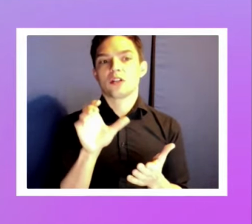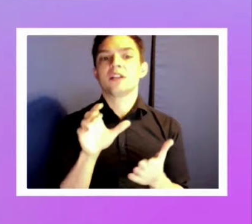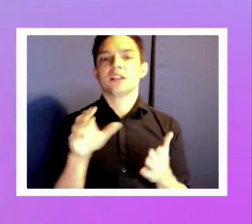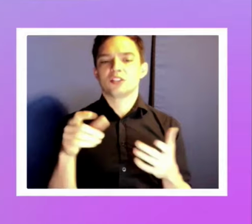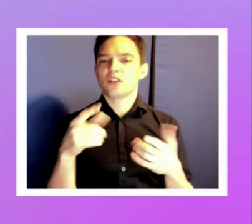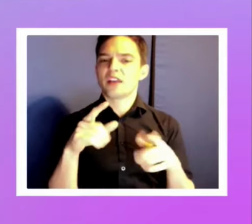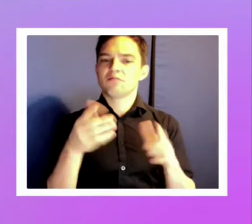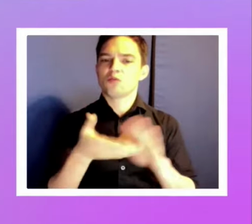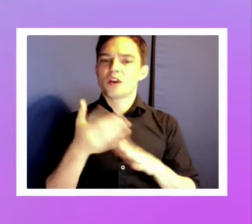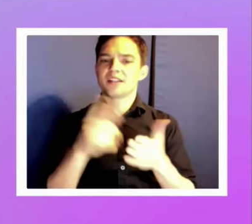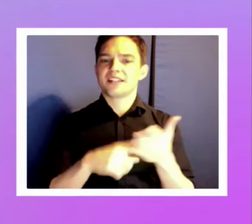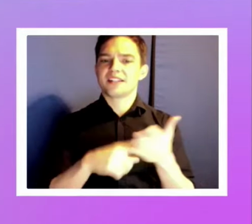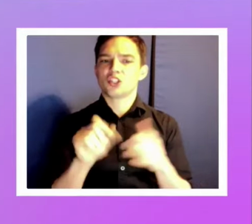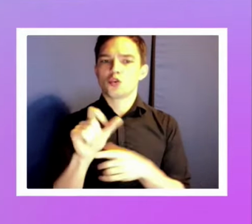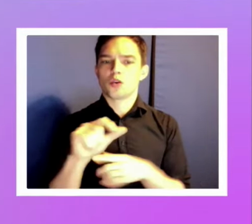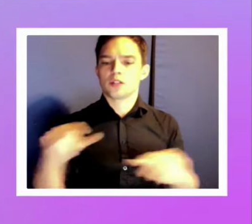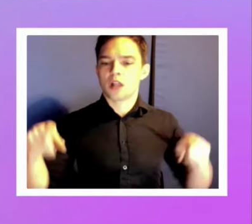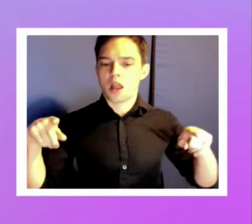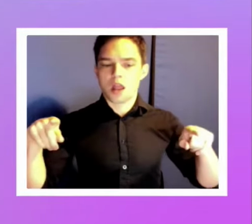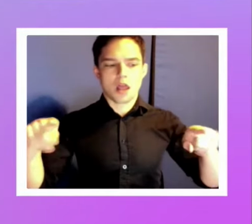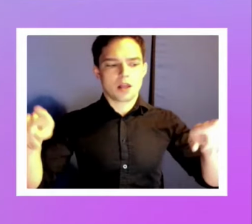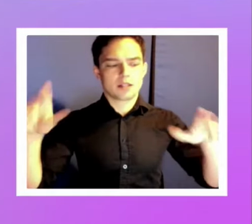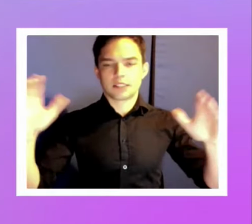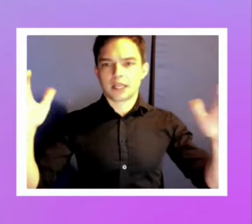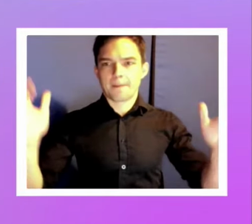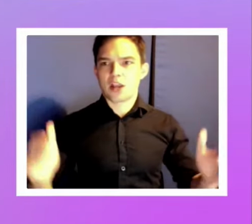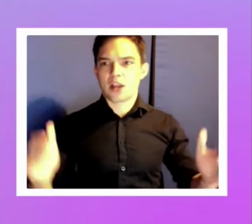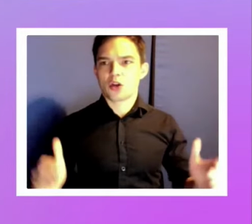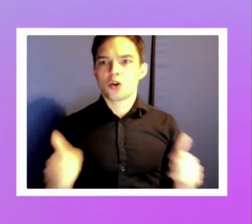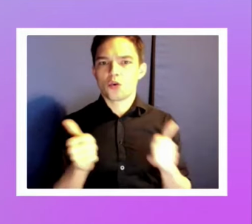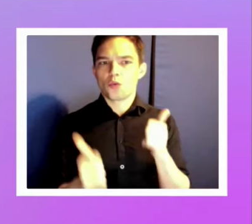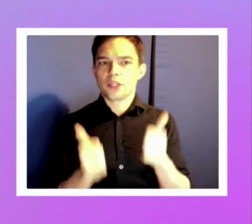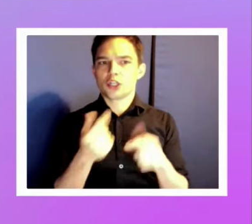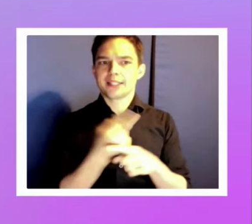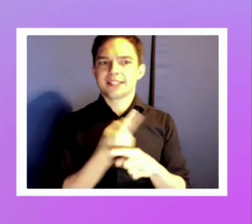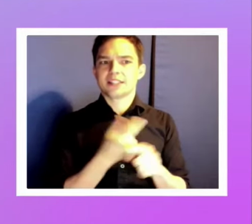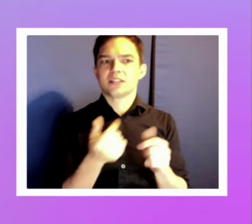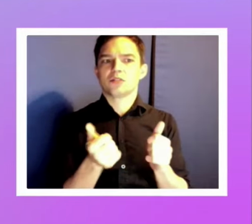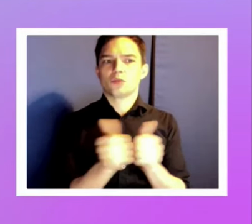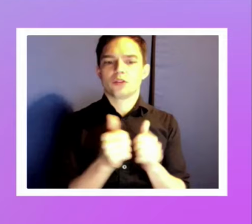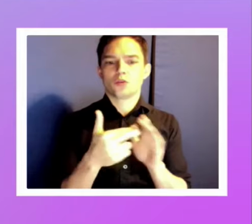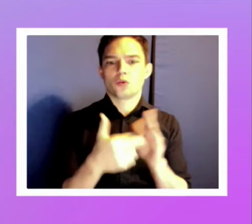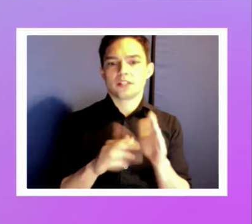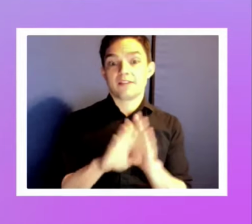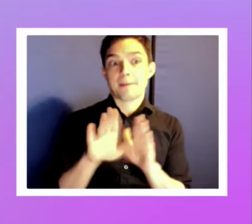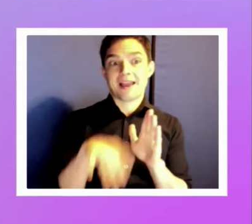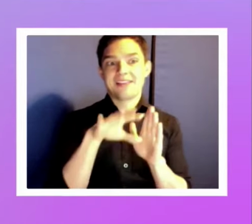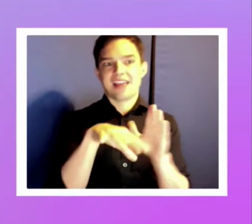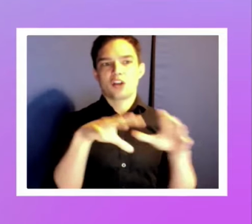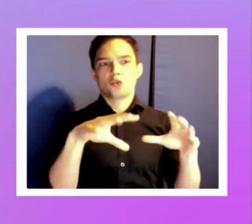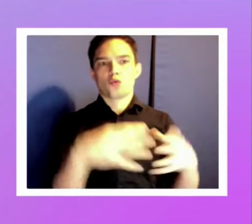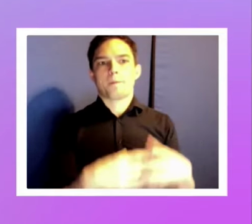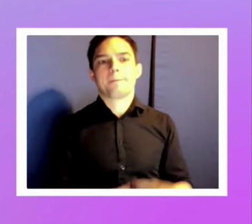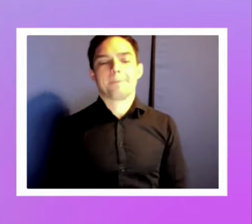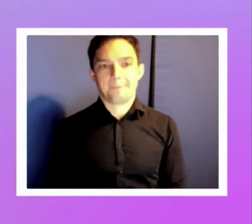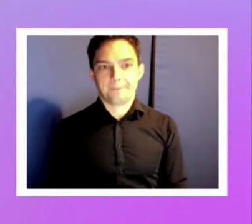to figure out which tools are consistent with the rules that have been developed in this group.